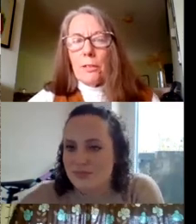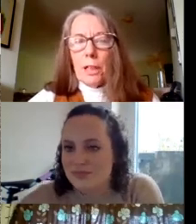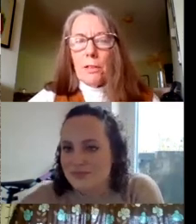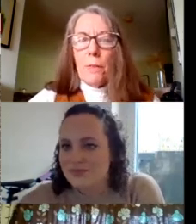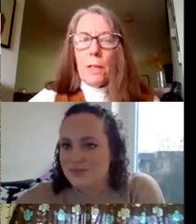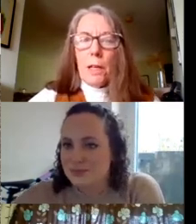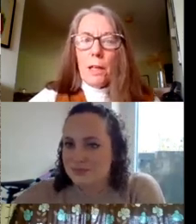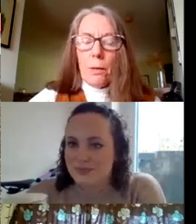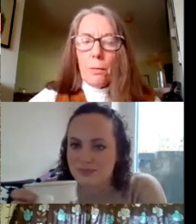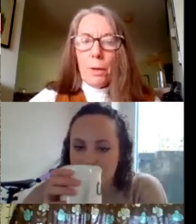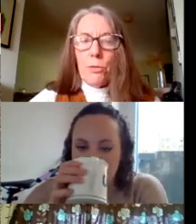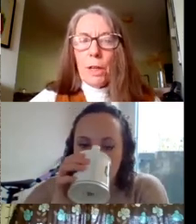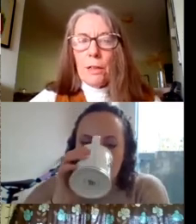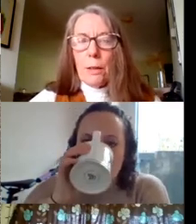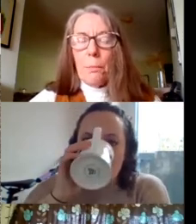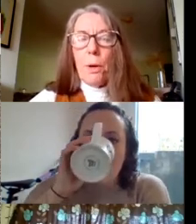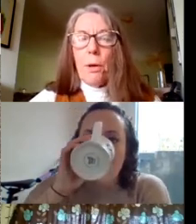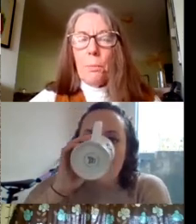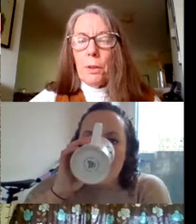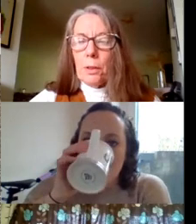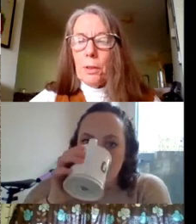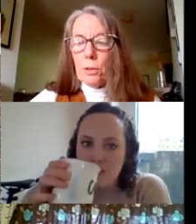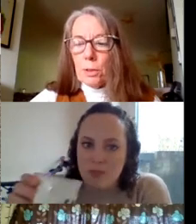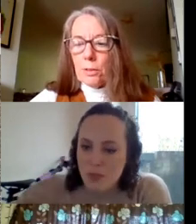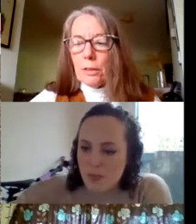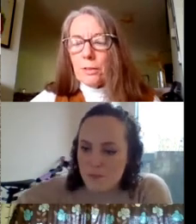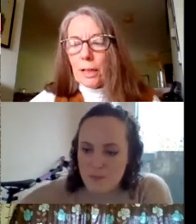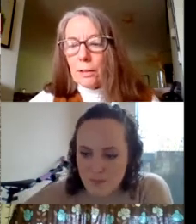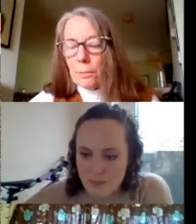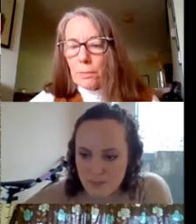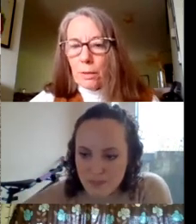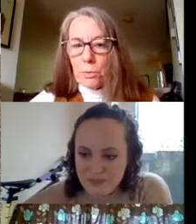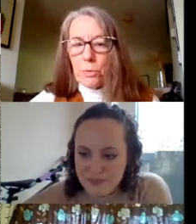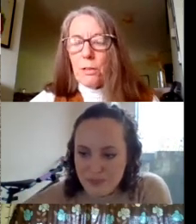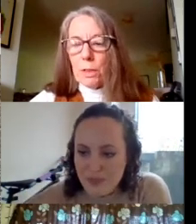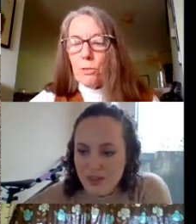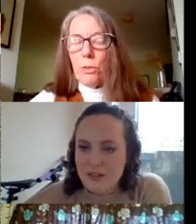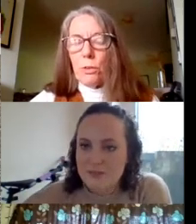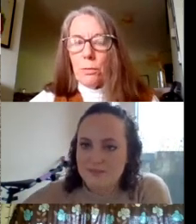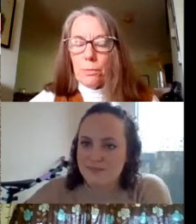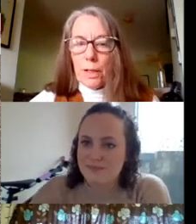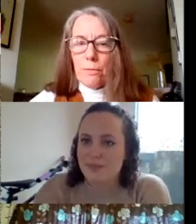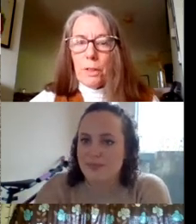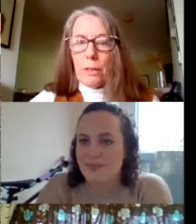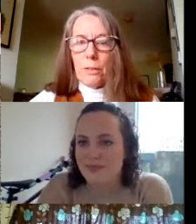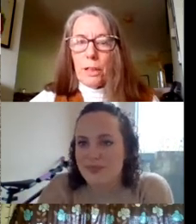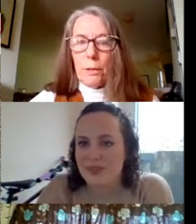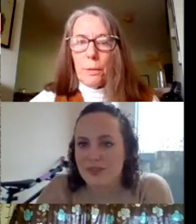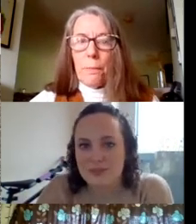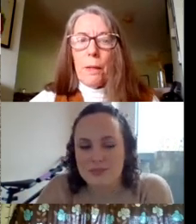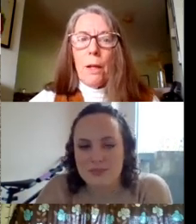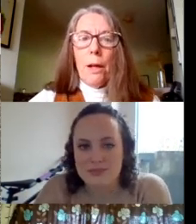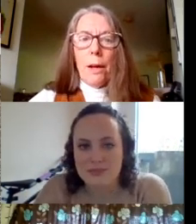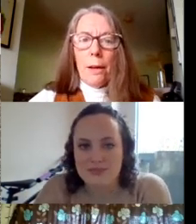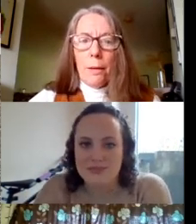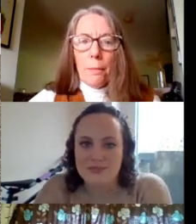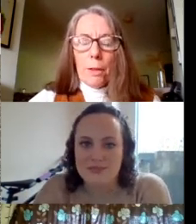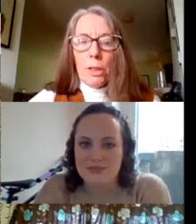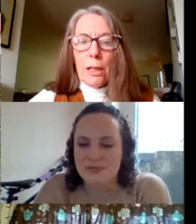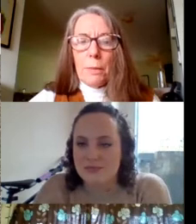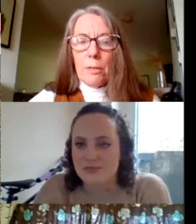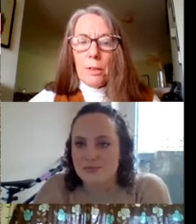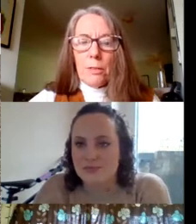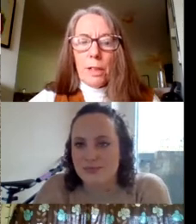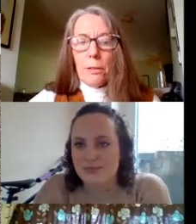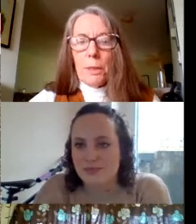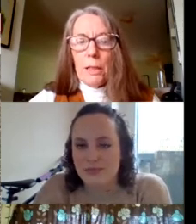it says here, in the West Riding Pauper Lunatic Asylum, which was the original name for the asylum. And she